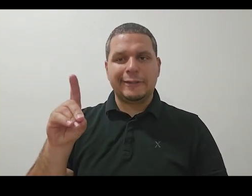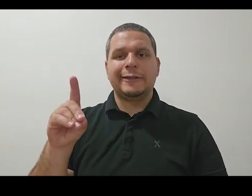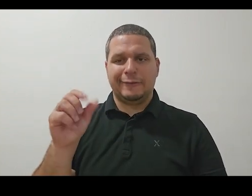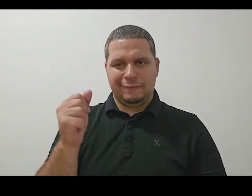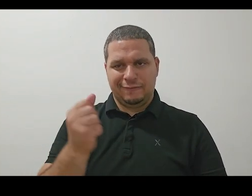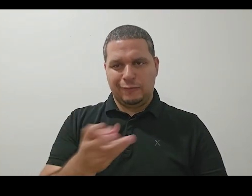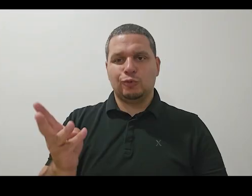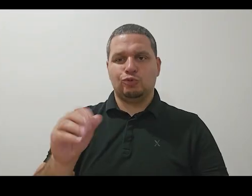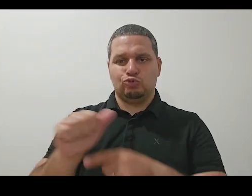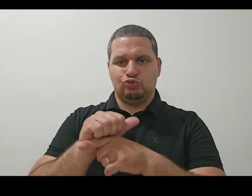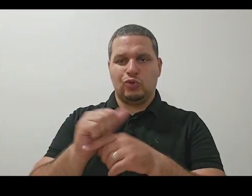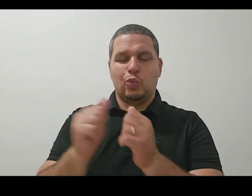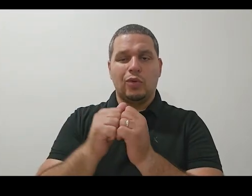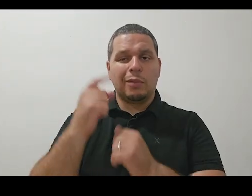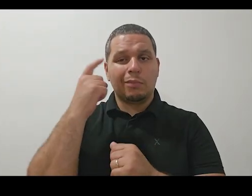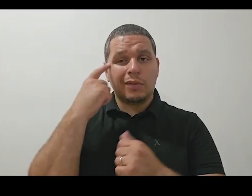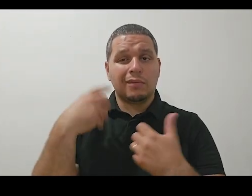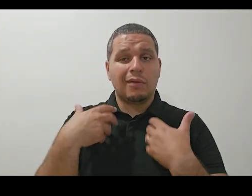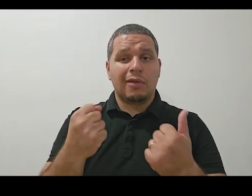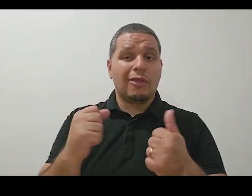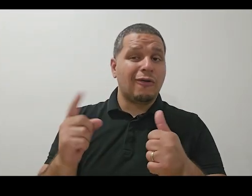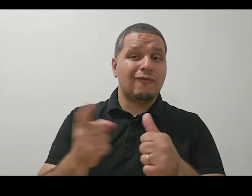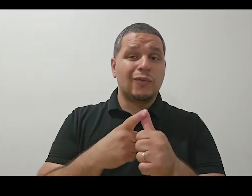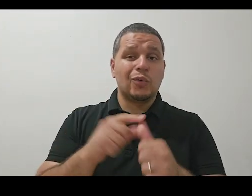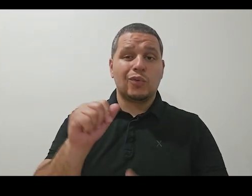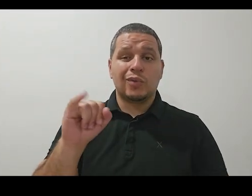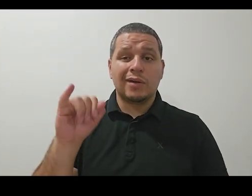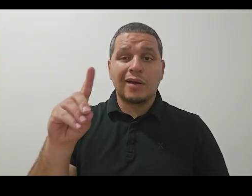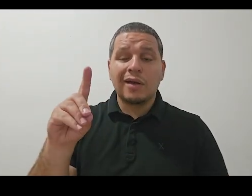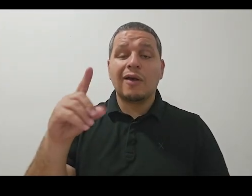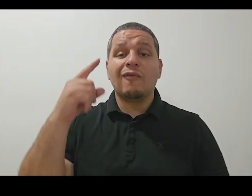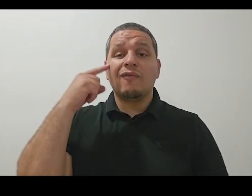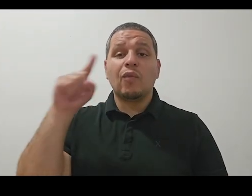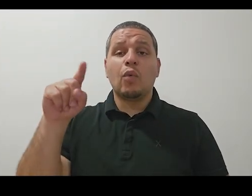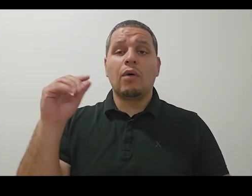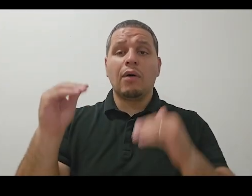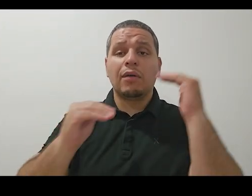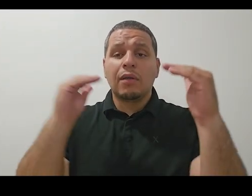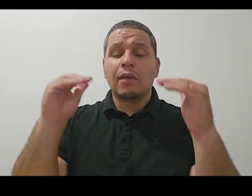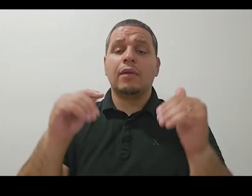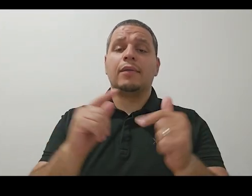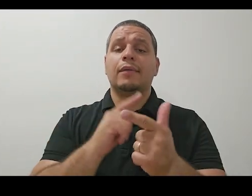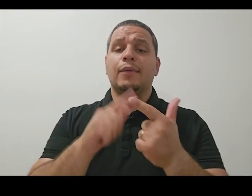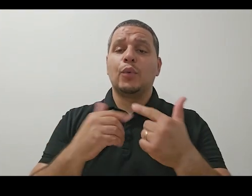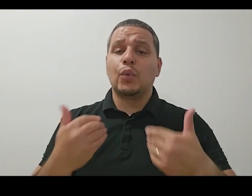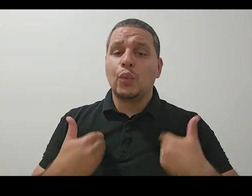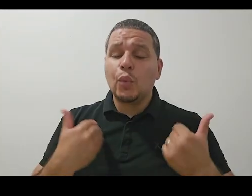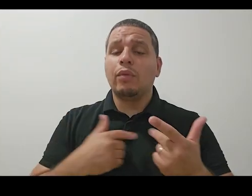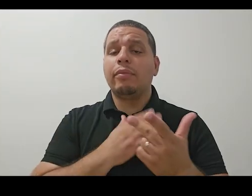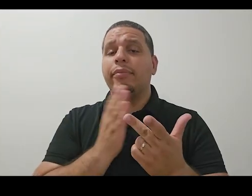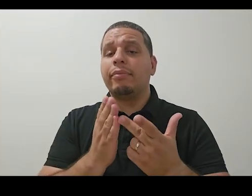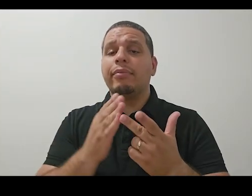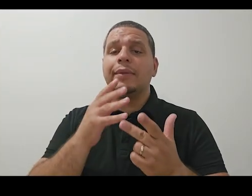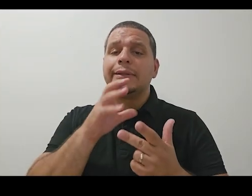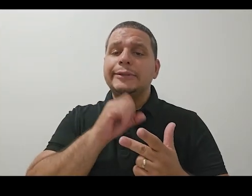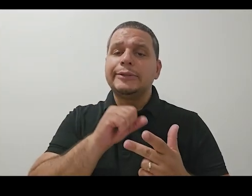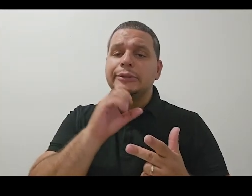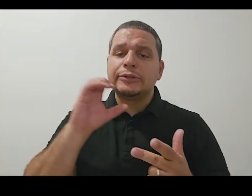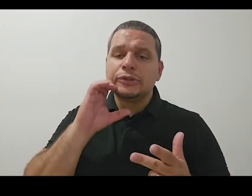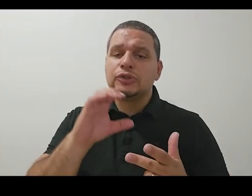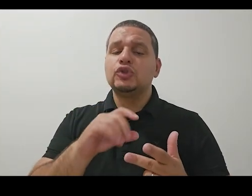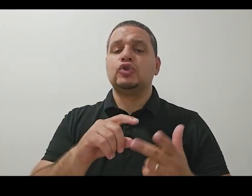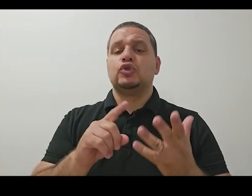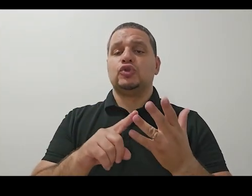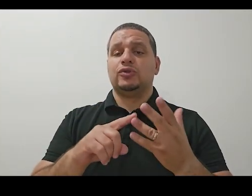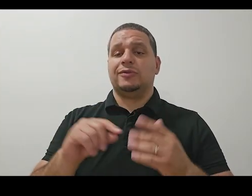mental health first aid for adults, youth, seniors, veterans. I